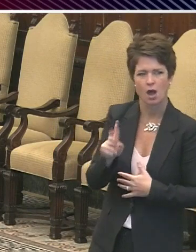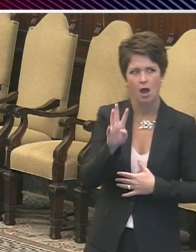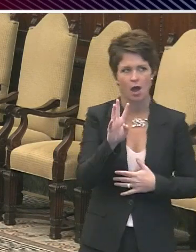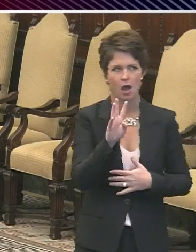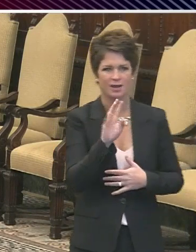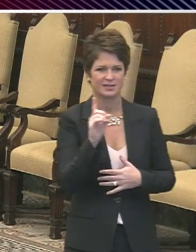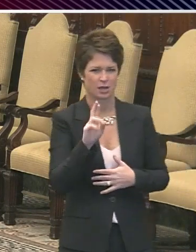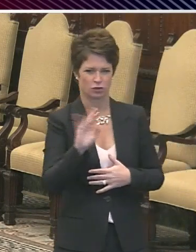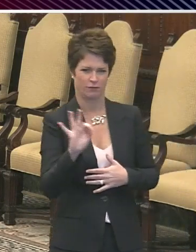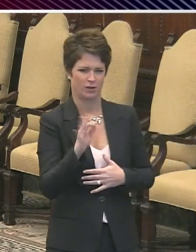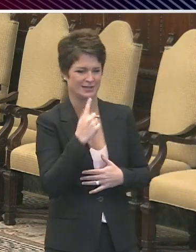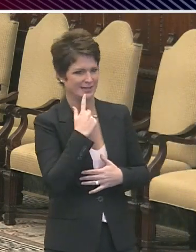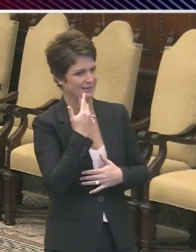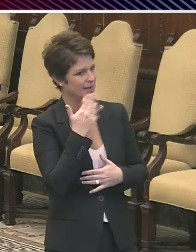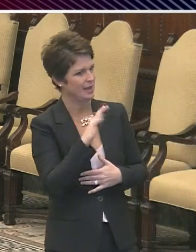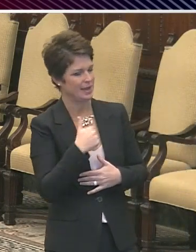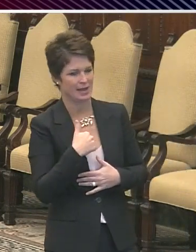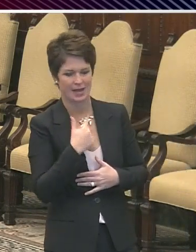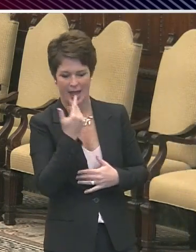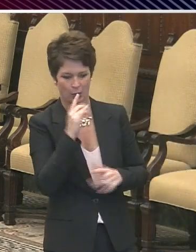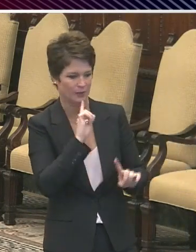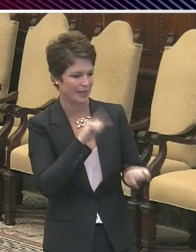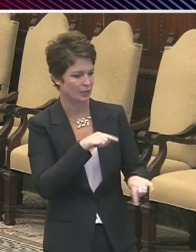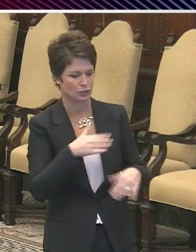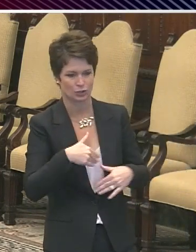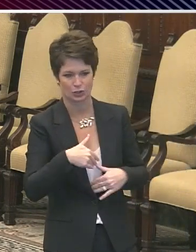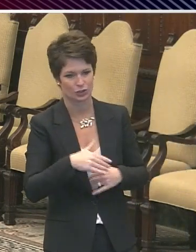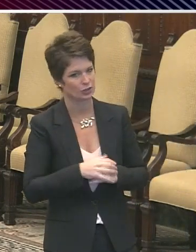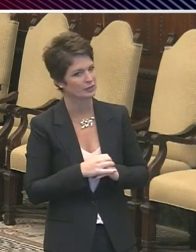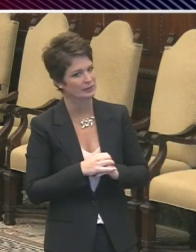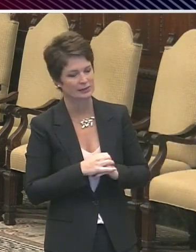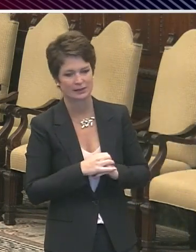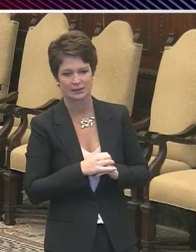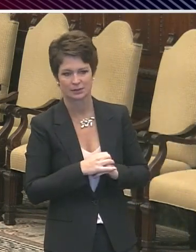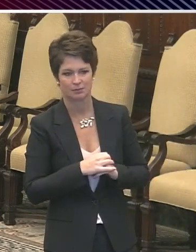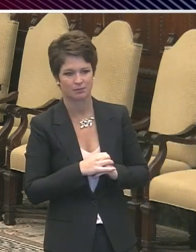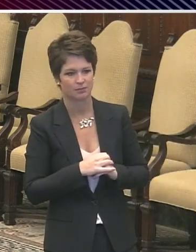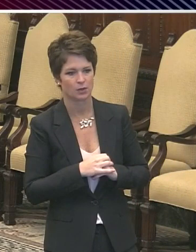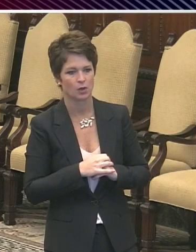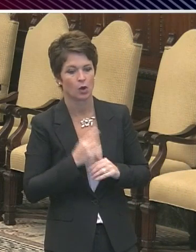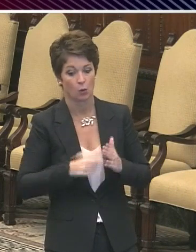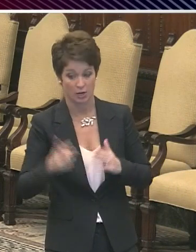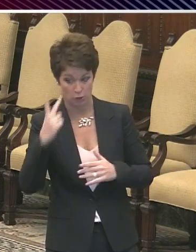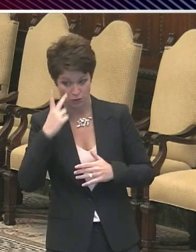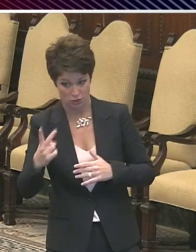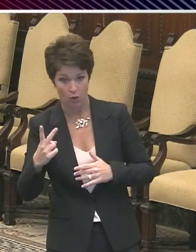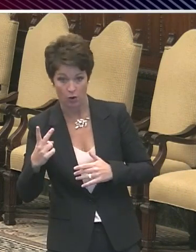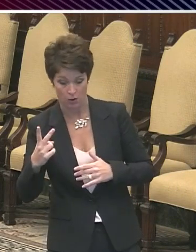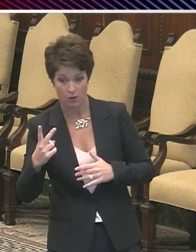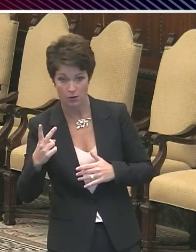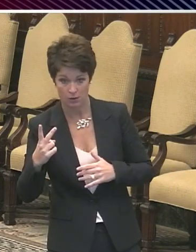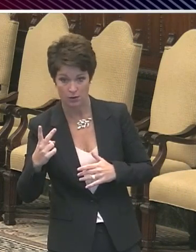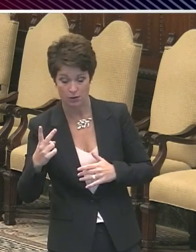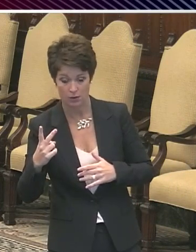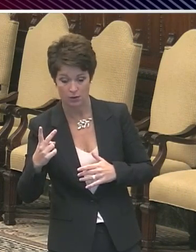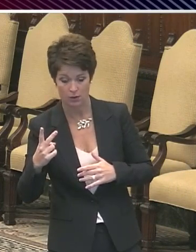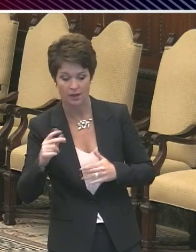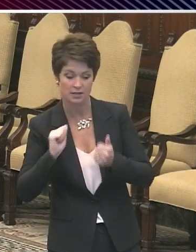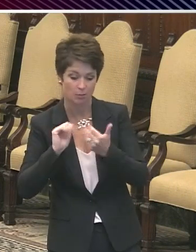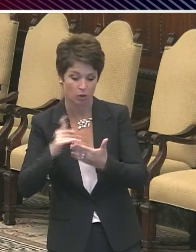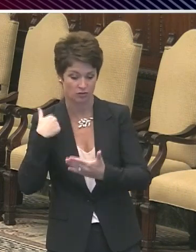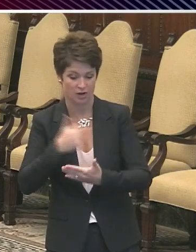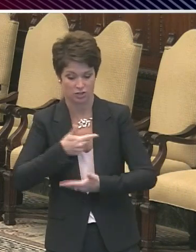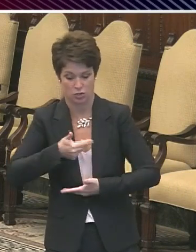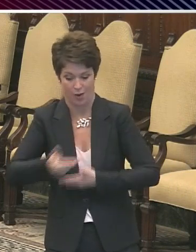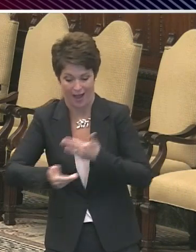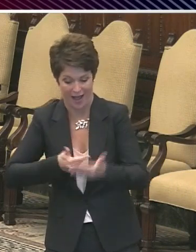I don't know the answer to that. Again, this is what you saw is a mechanism for us to